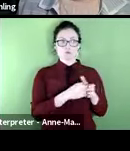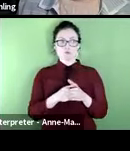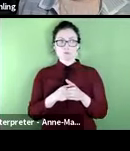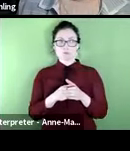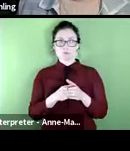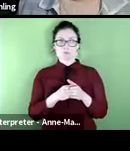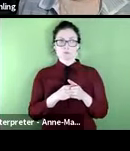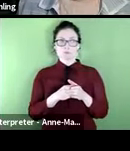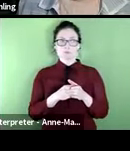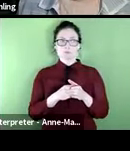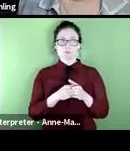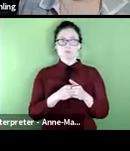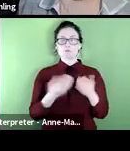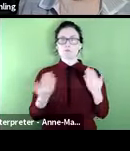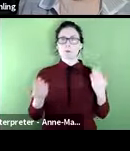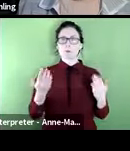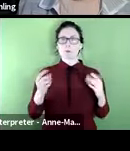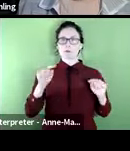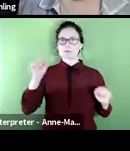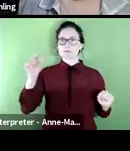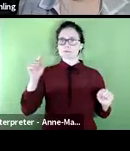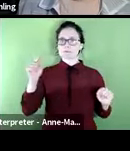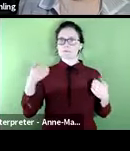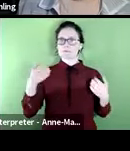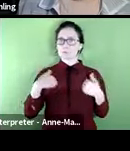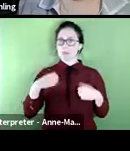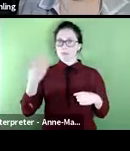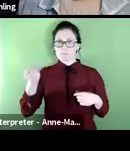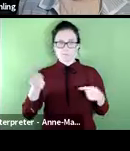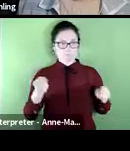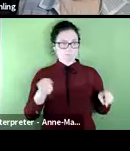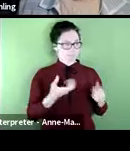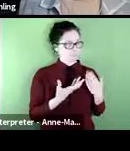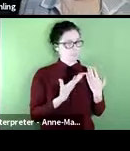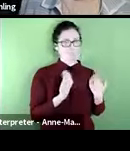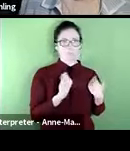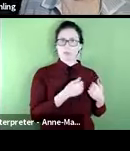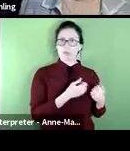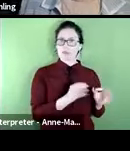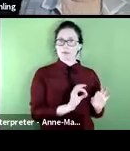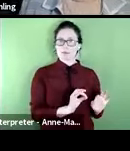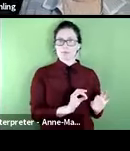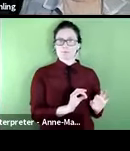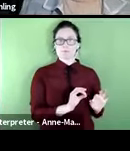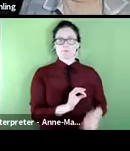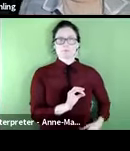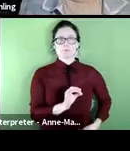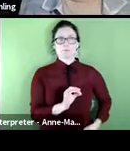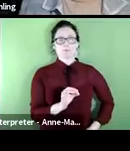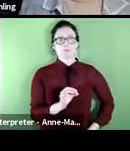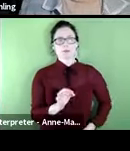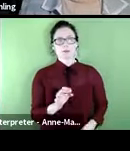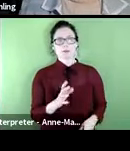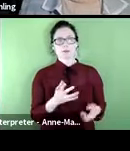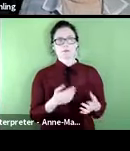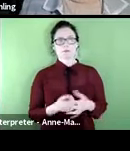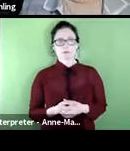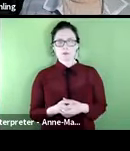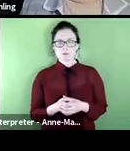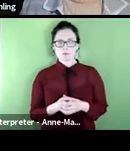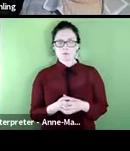with wealth. I mean that in the same level of education, bachelor and more, and in the